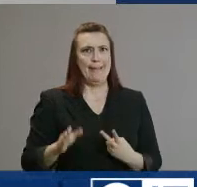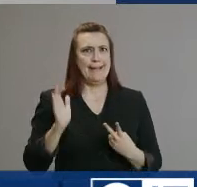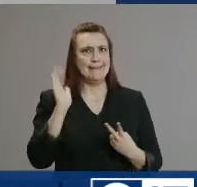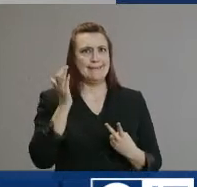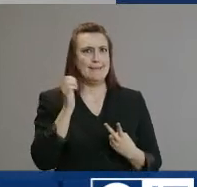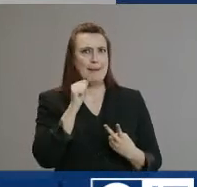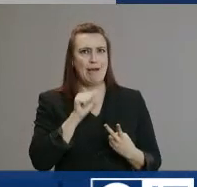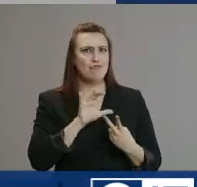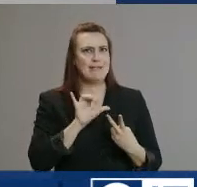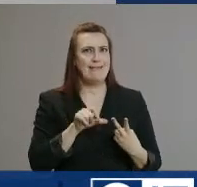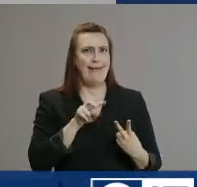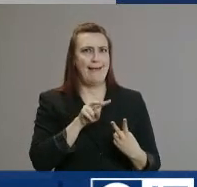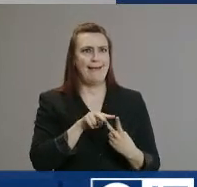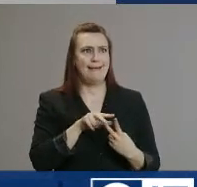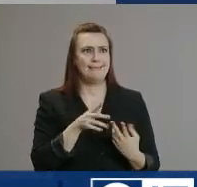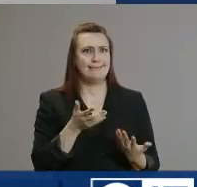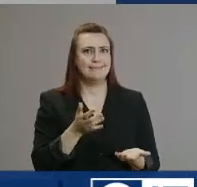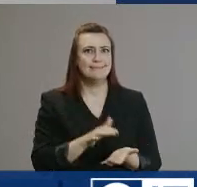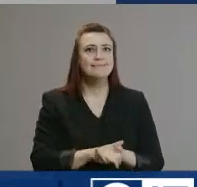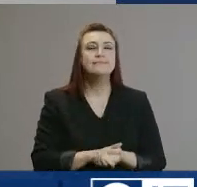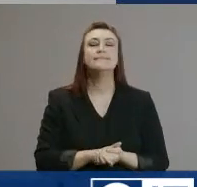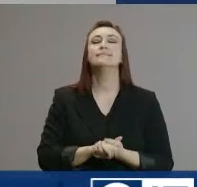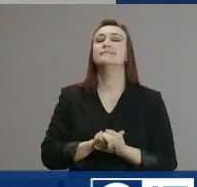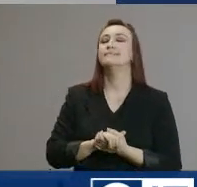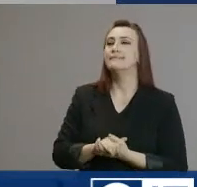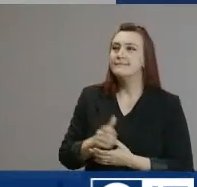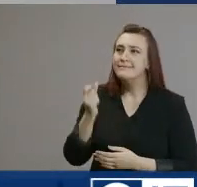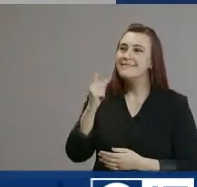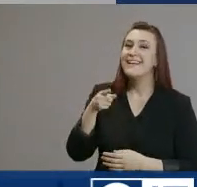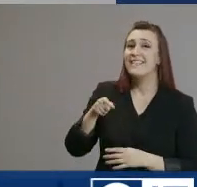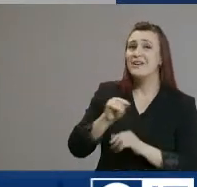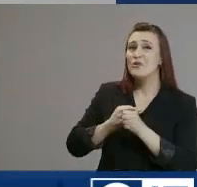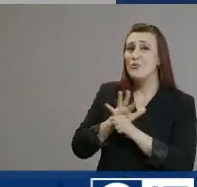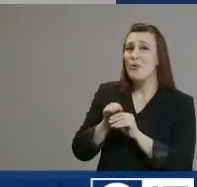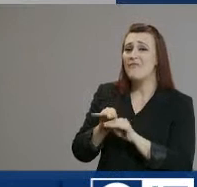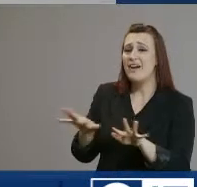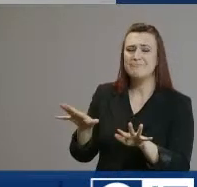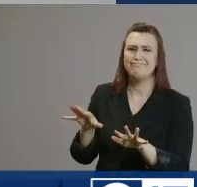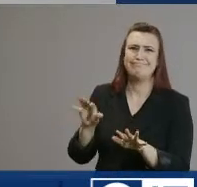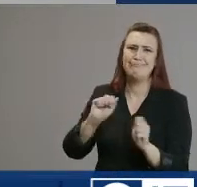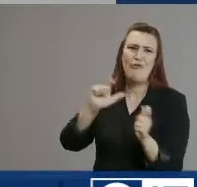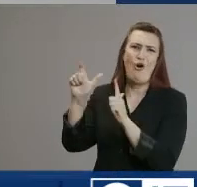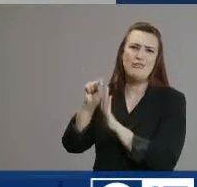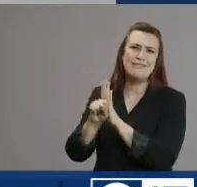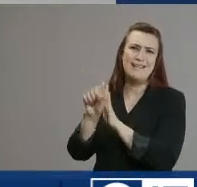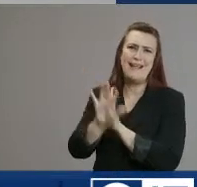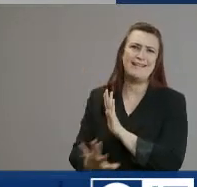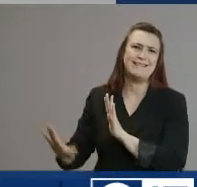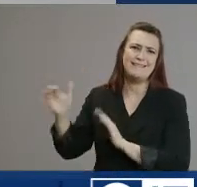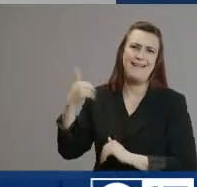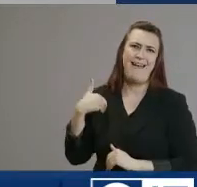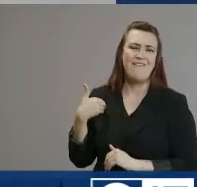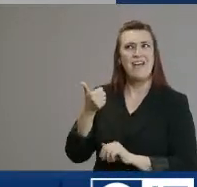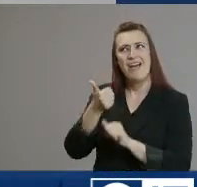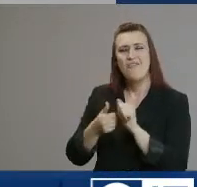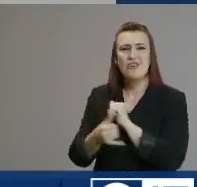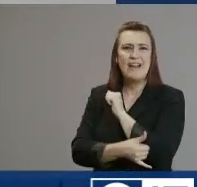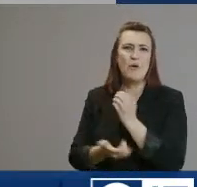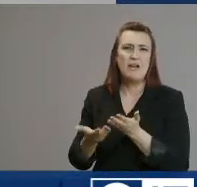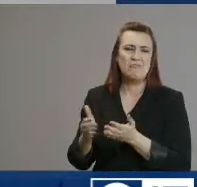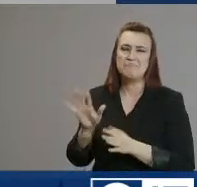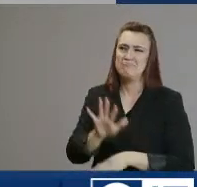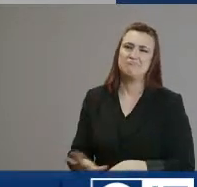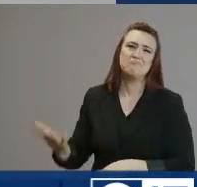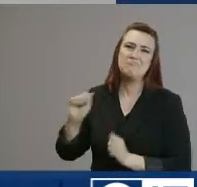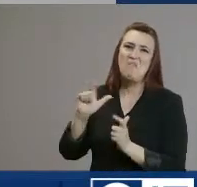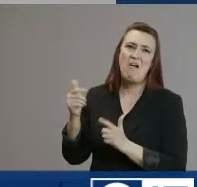virus is in every state in the country. It's in every county in our state. We're going to continue to mitigate